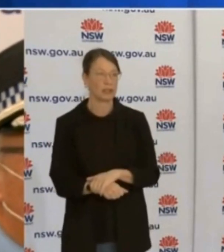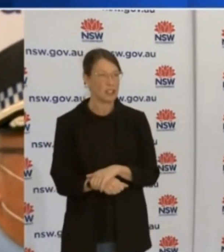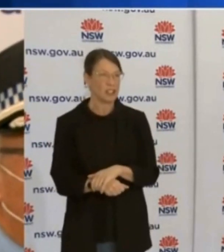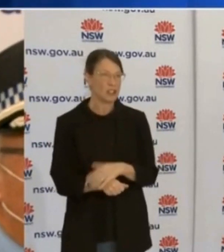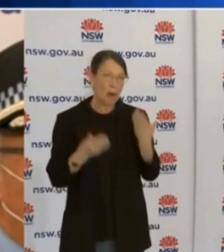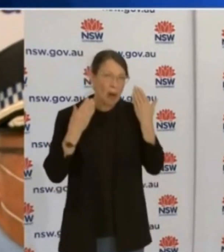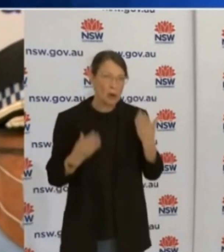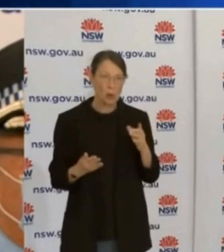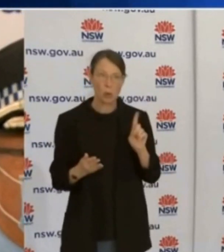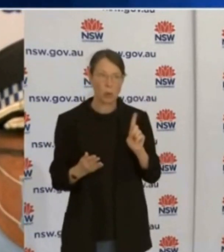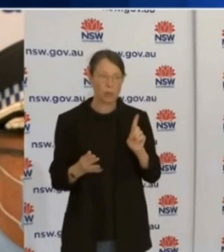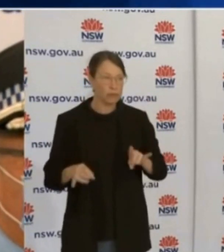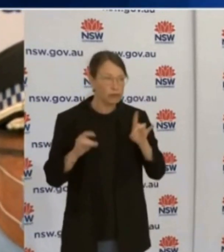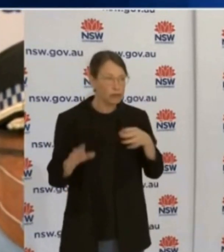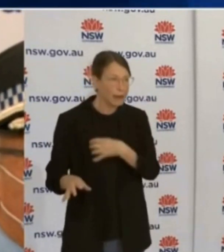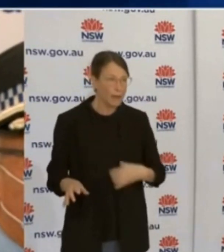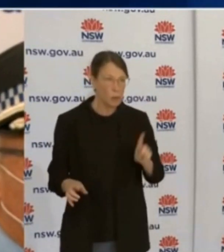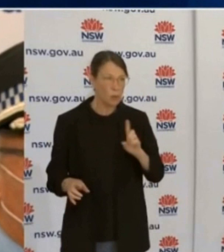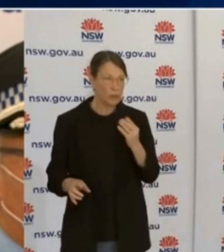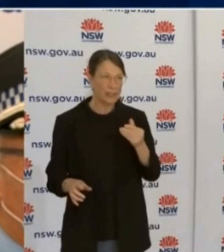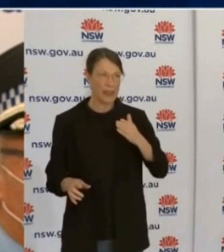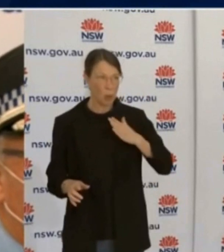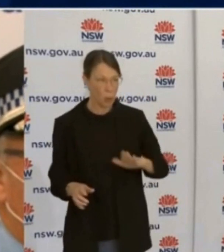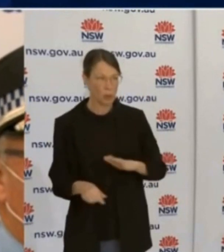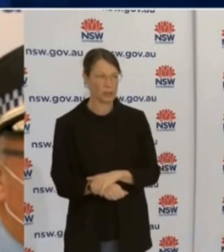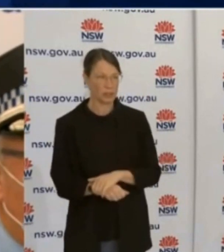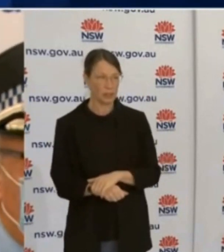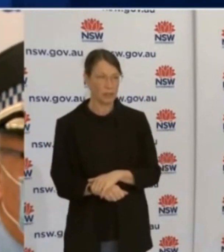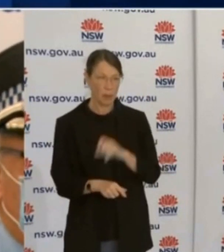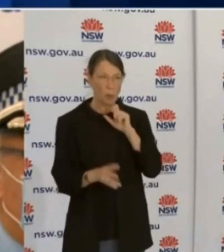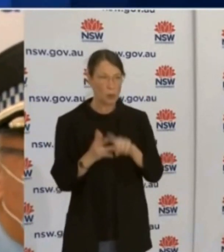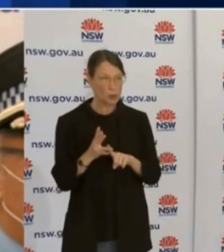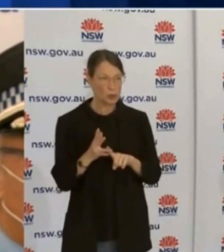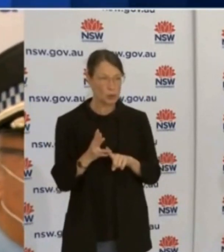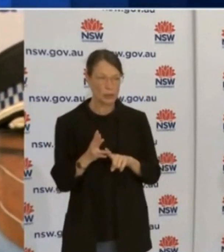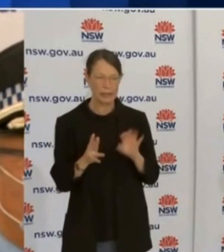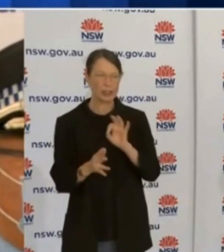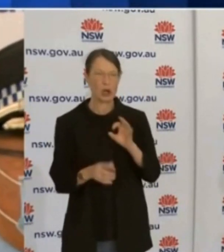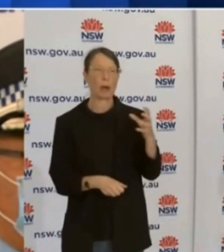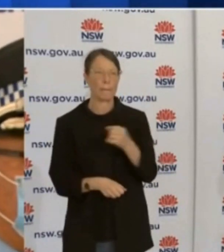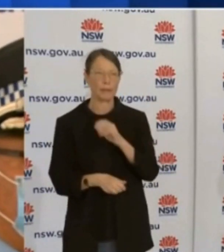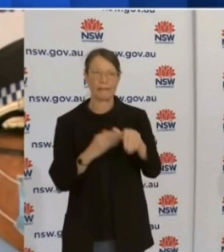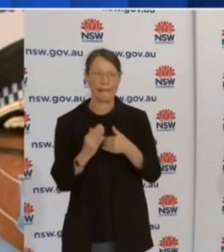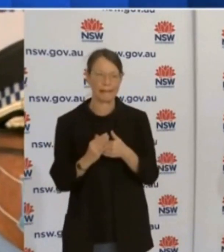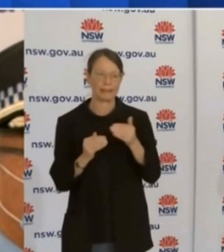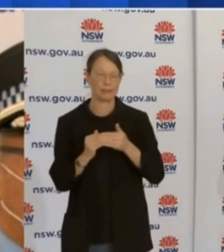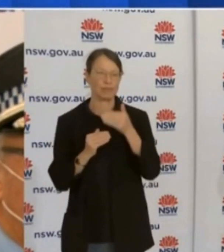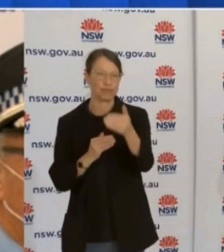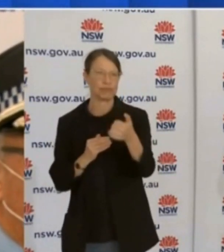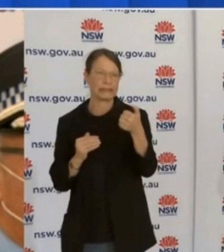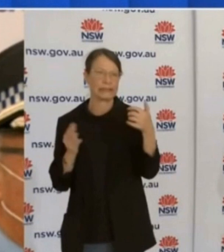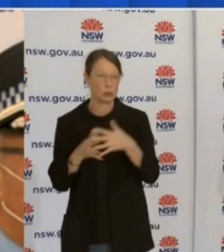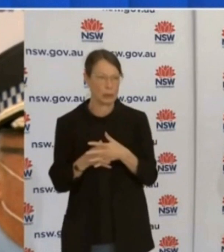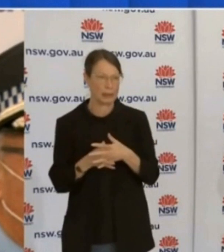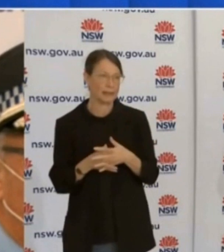want. At the moment, we haven't got that, but we will do it. We will do it. We've got another 6 weeks before it becomes mandatory, Chris. So it's well. With the greatest respect, there's